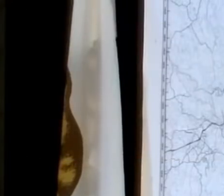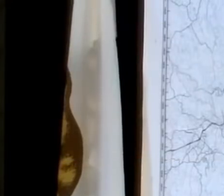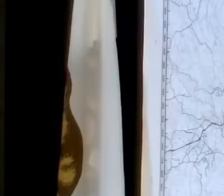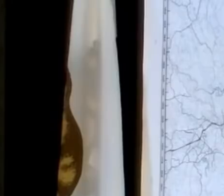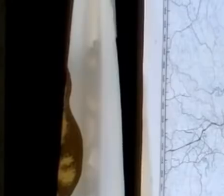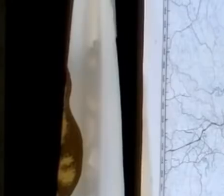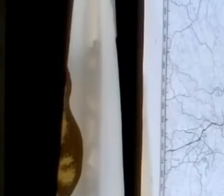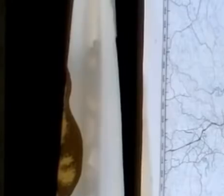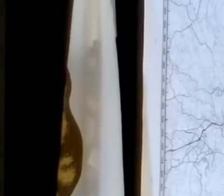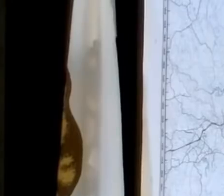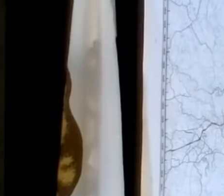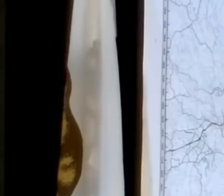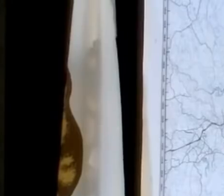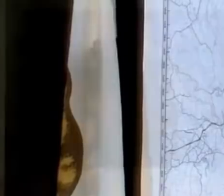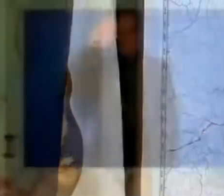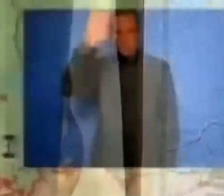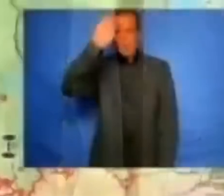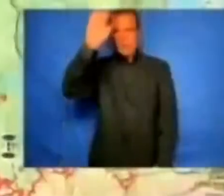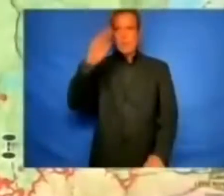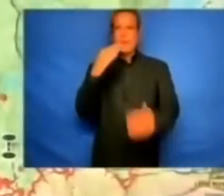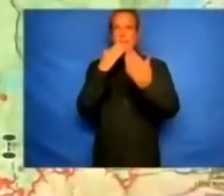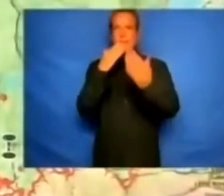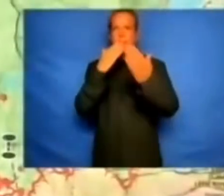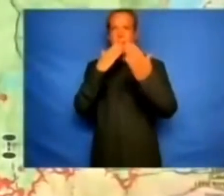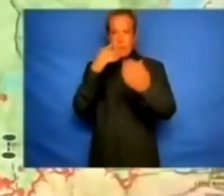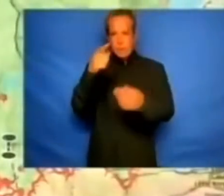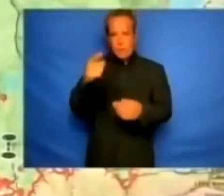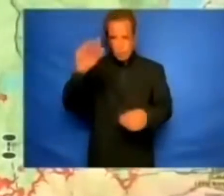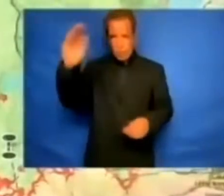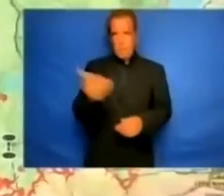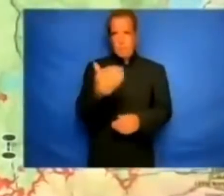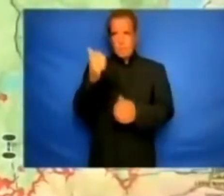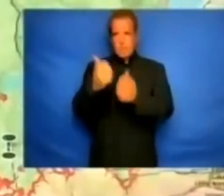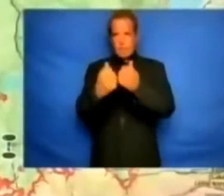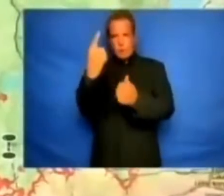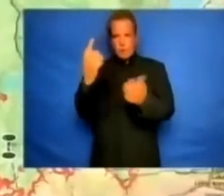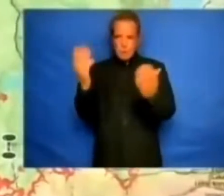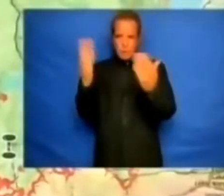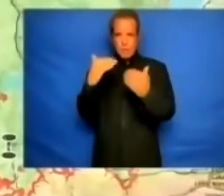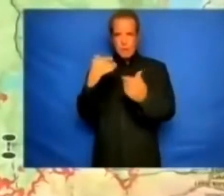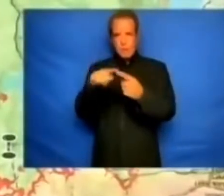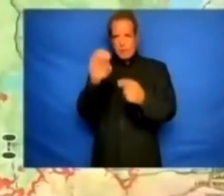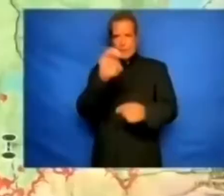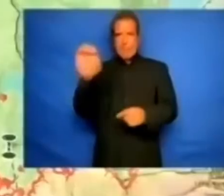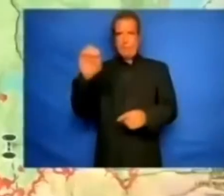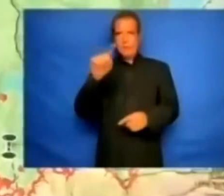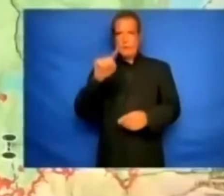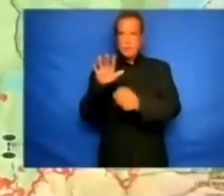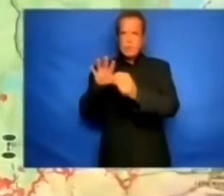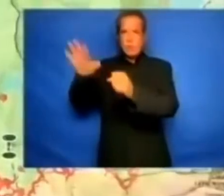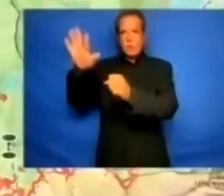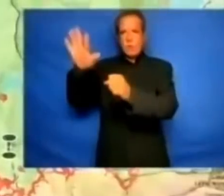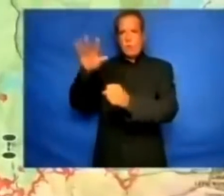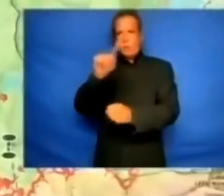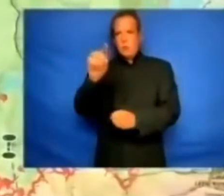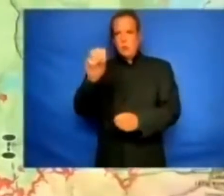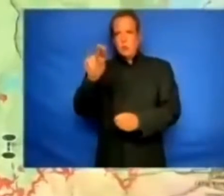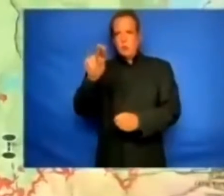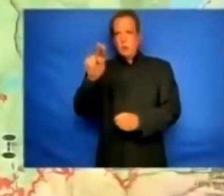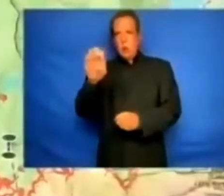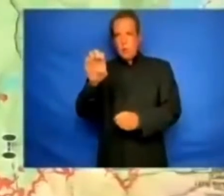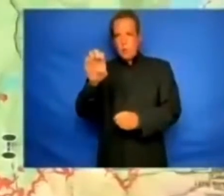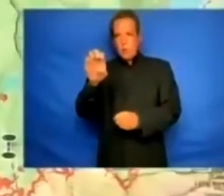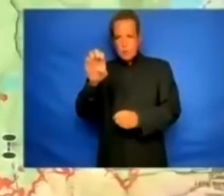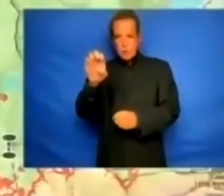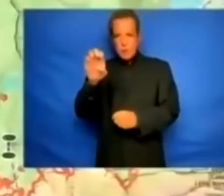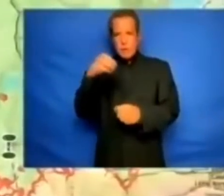All right, great. Thanks very much, Isaac. And welcome everybody to the East Zone. Just a quick reminder before we get our first